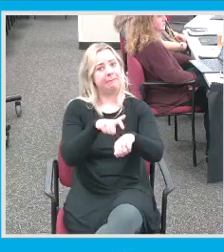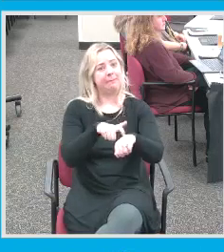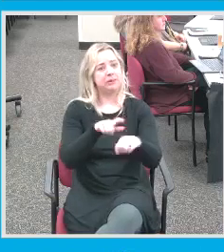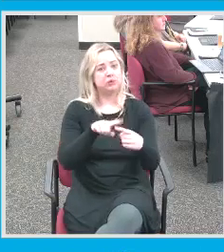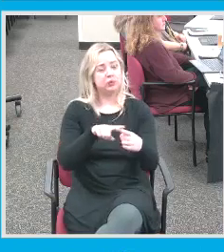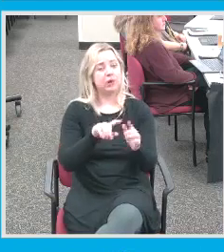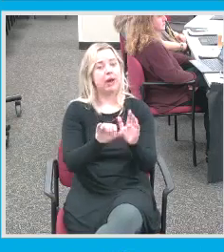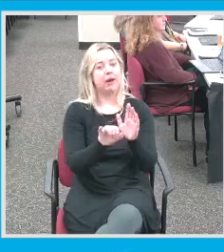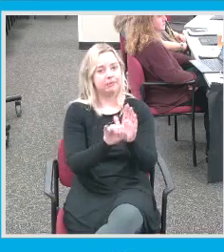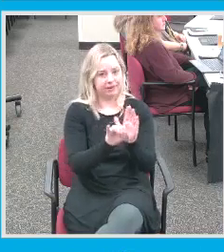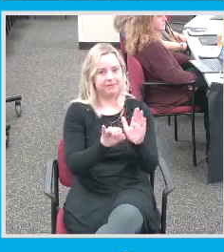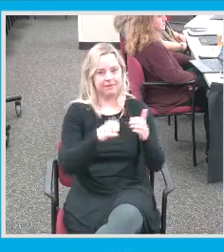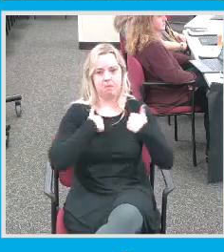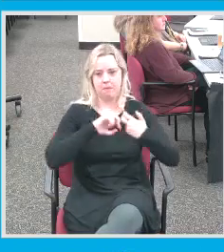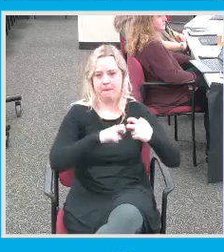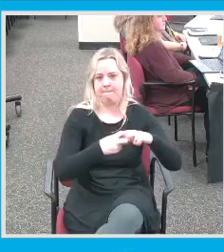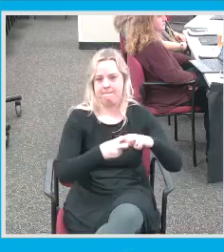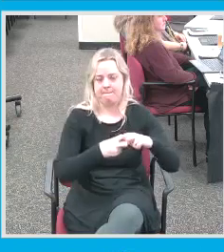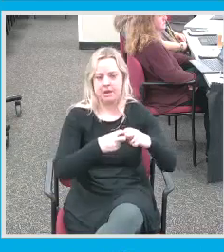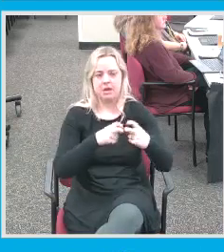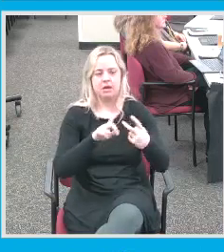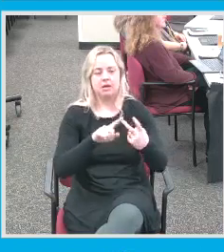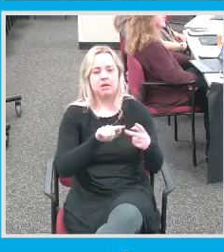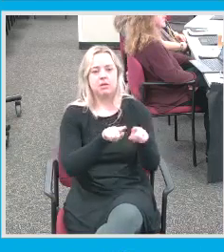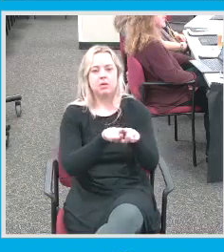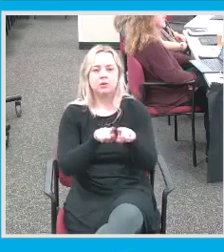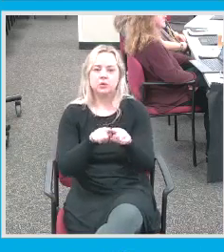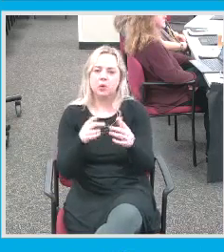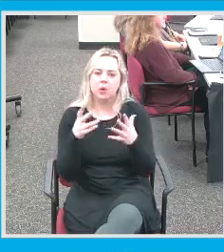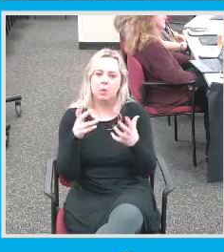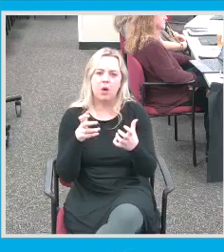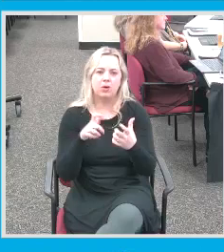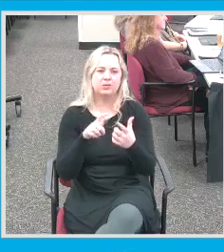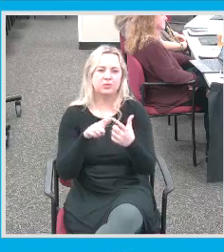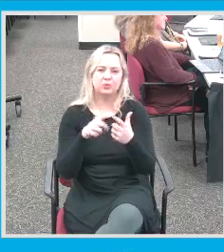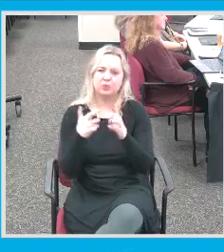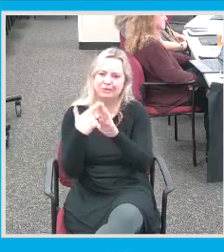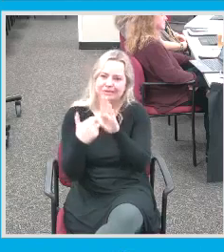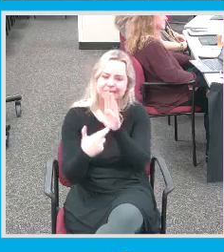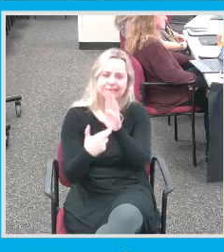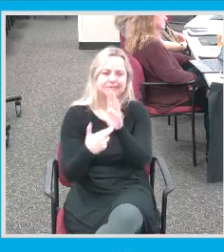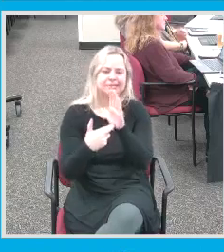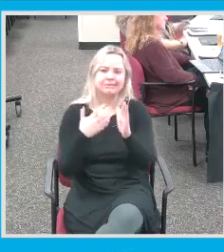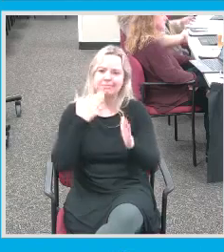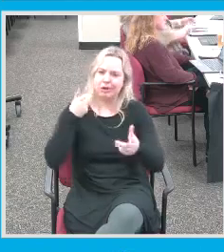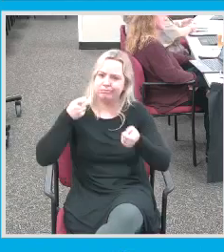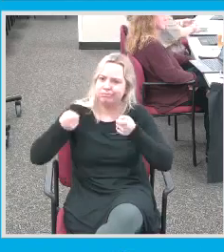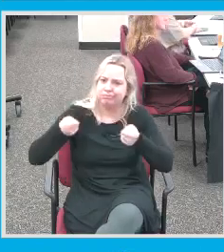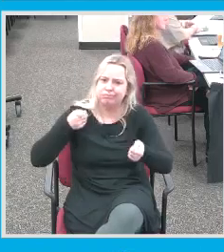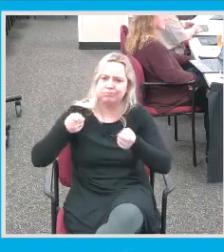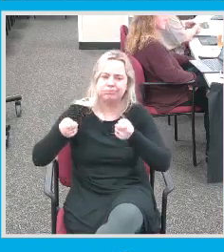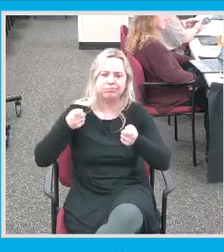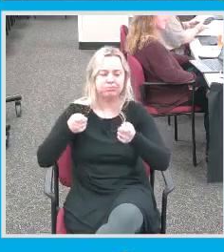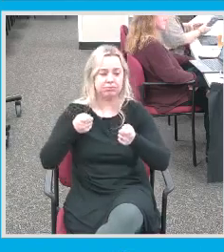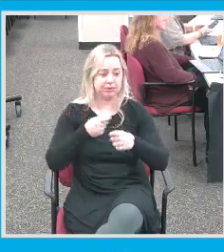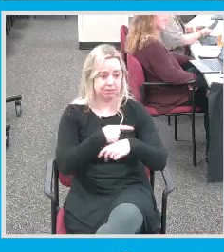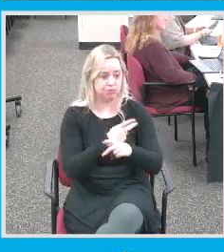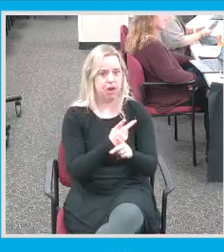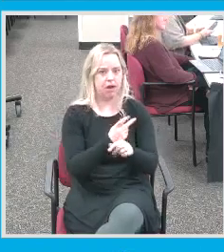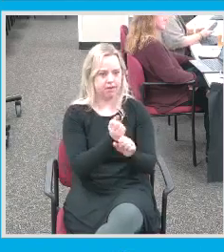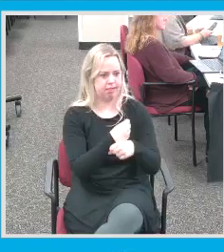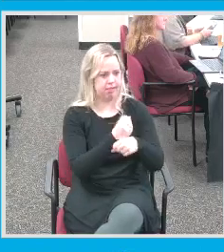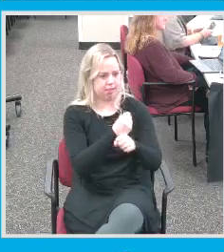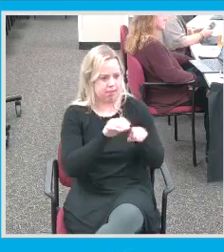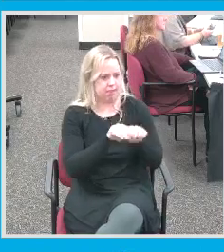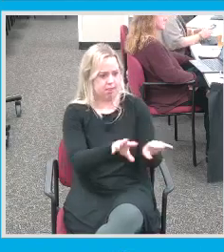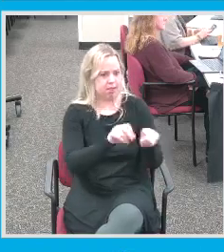then keep up with the regulation to match these products that are coming out faster than we know what to do.